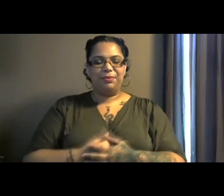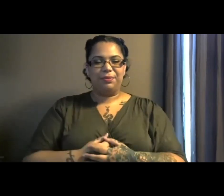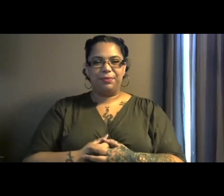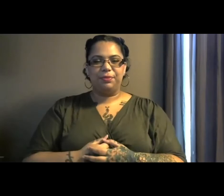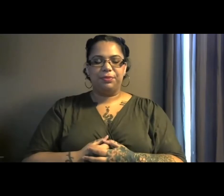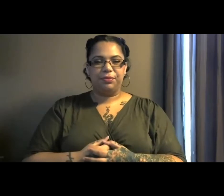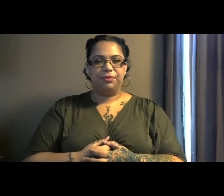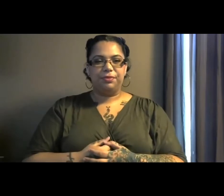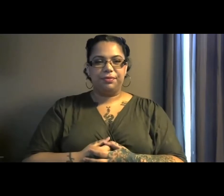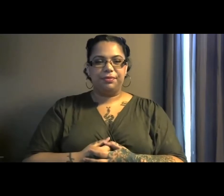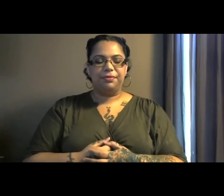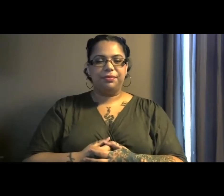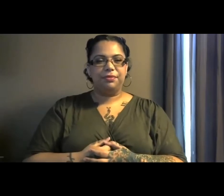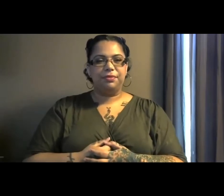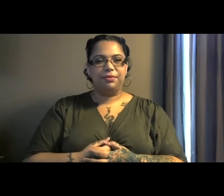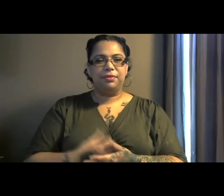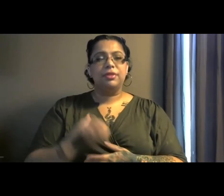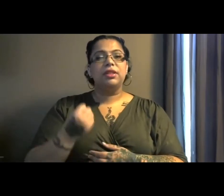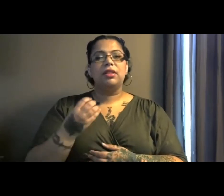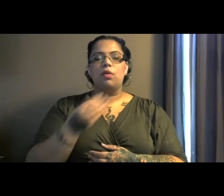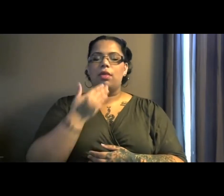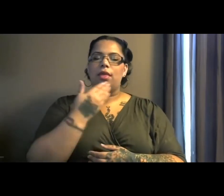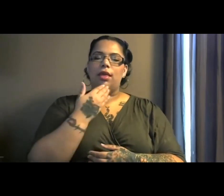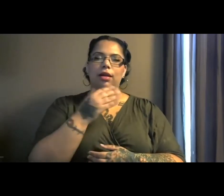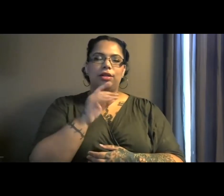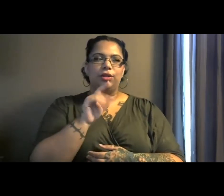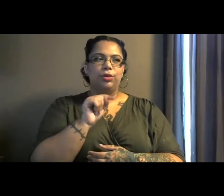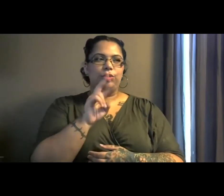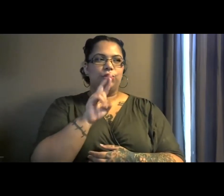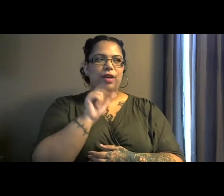So, thank you, Tracy. How grateful I